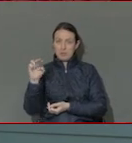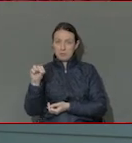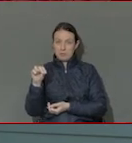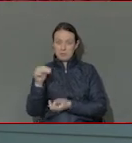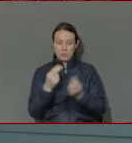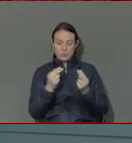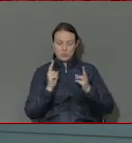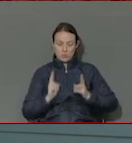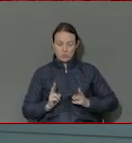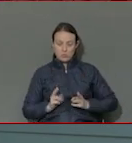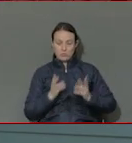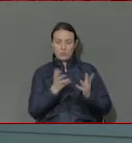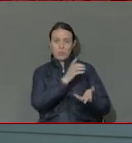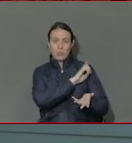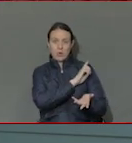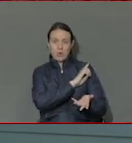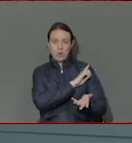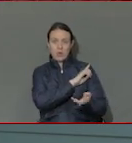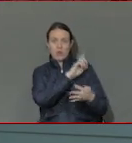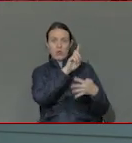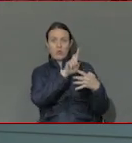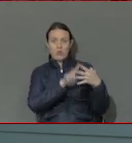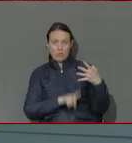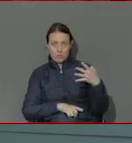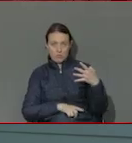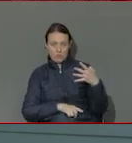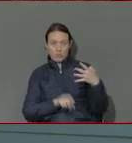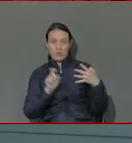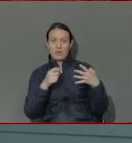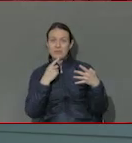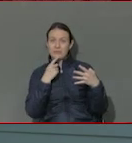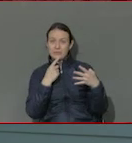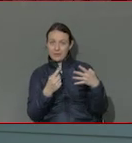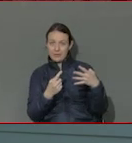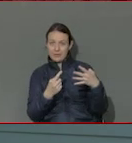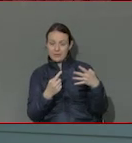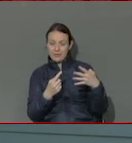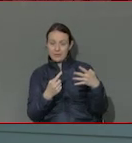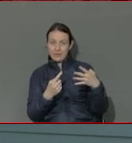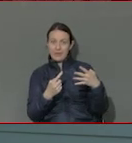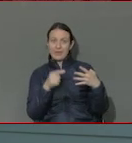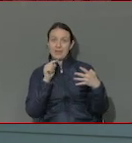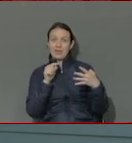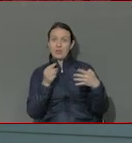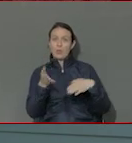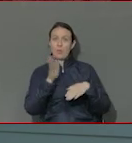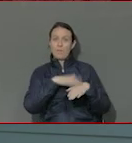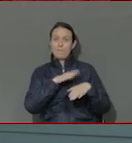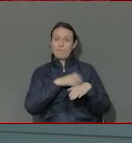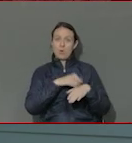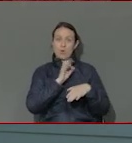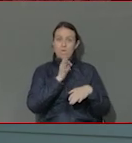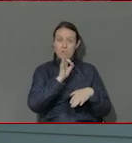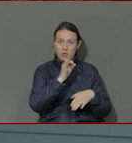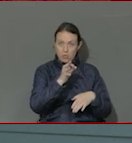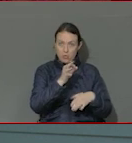humans. You have to state that the foramen magnum, it is at a more forward